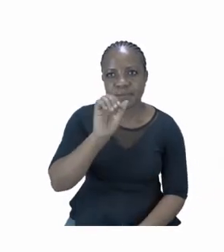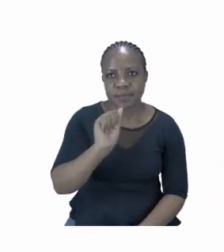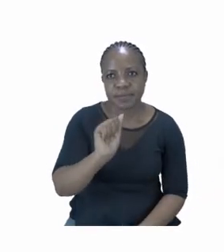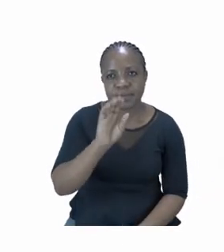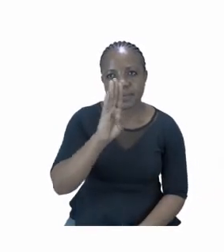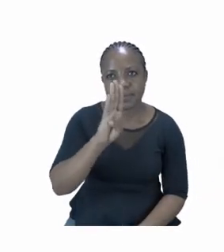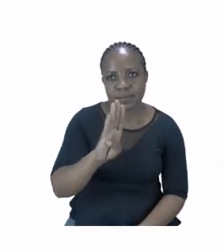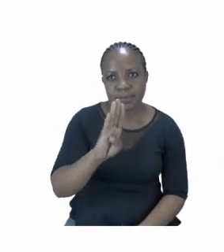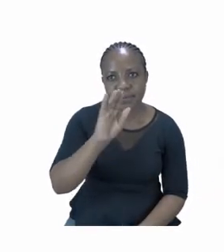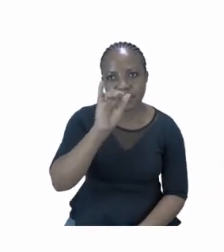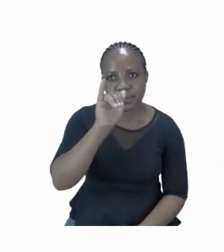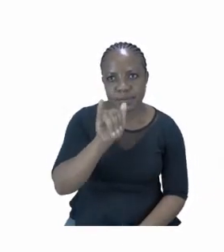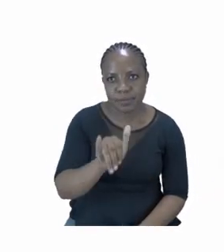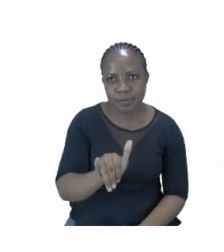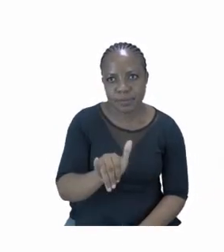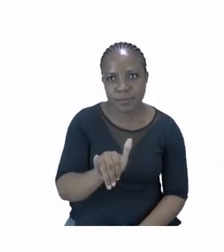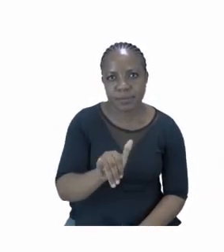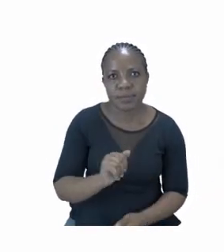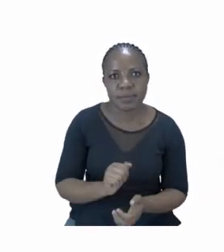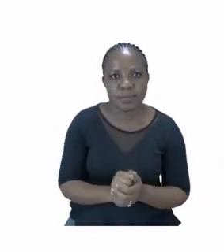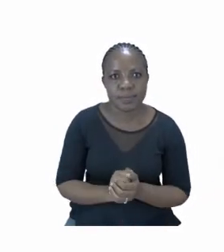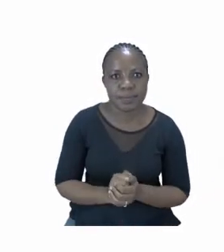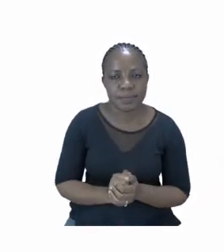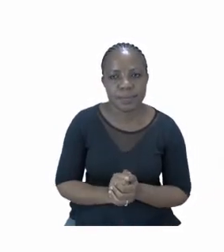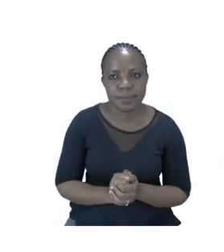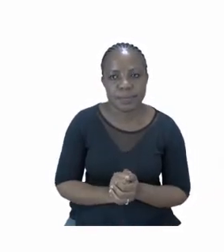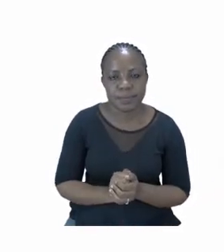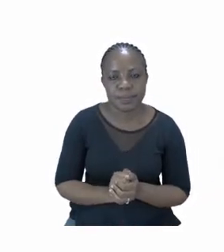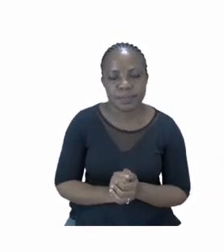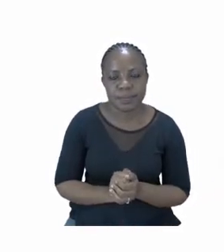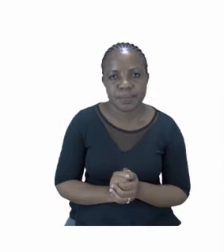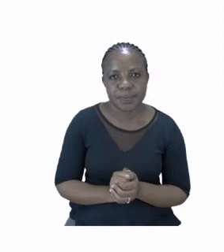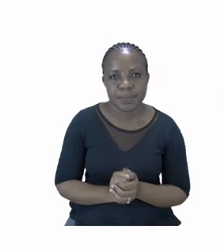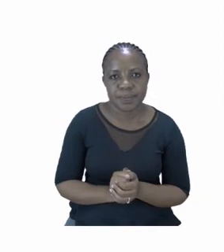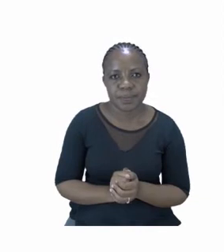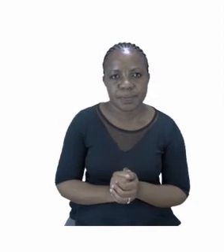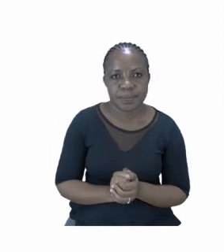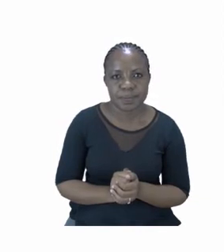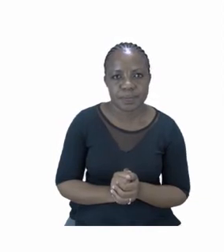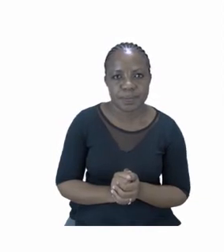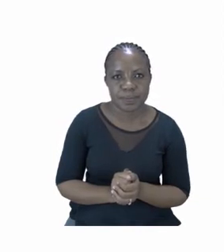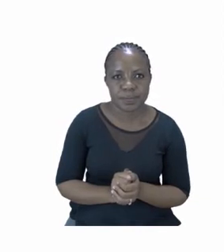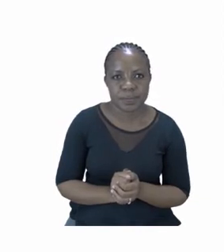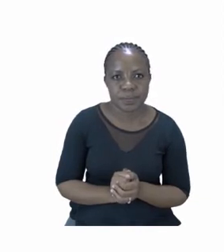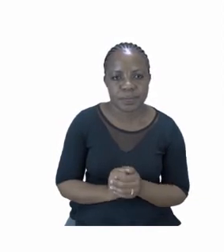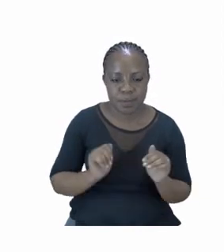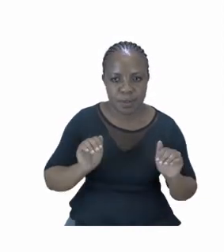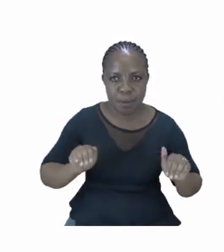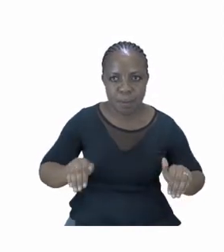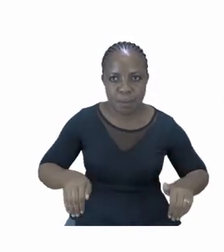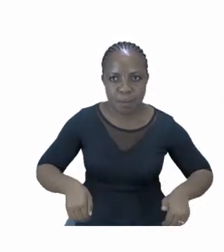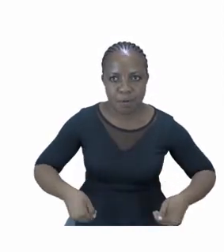Good job. And lastly, we are going to point to the word